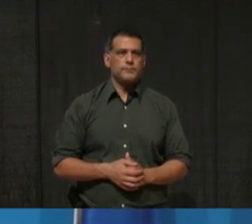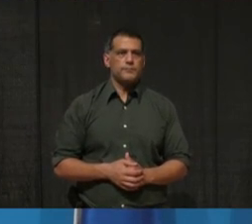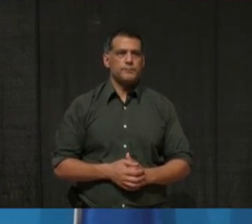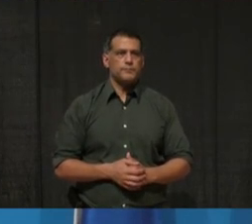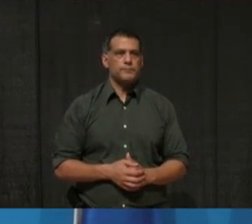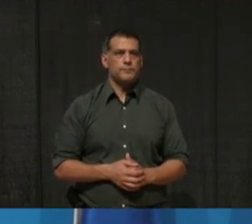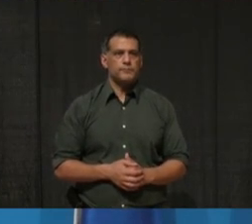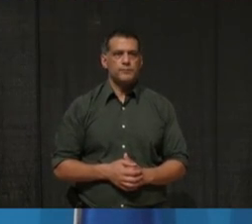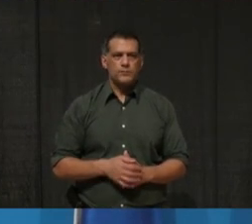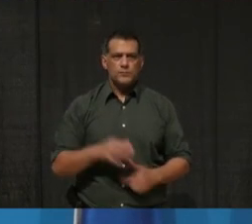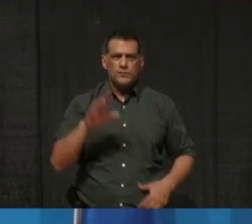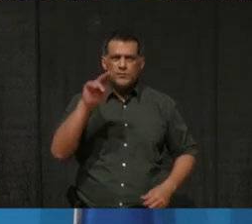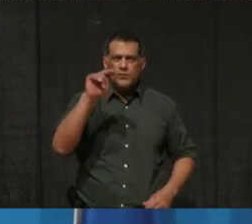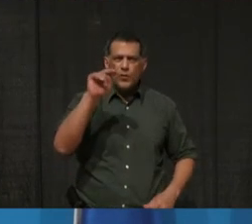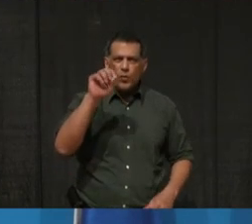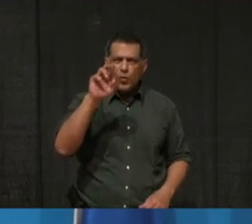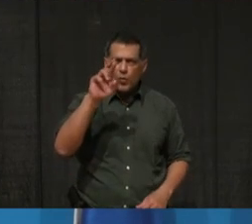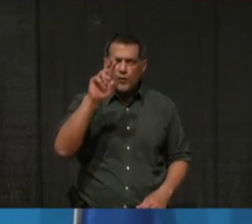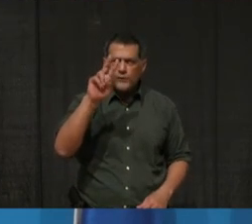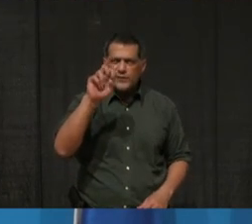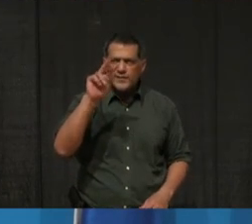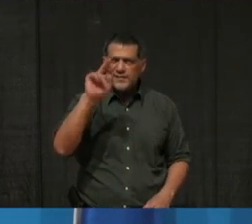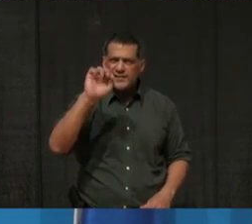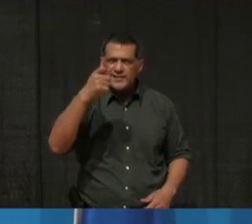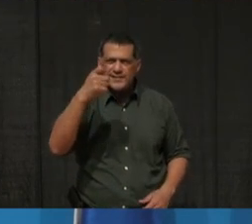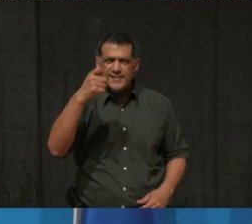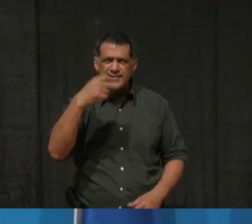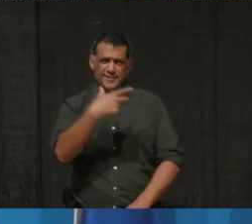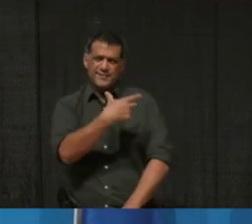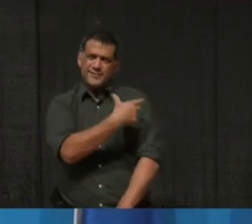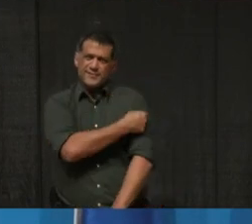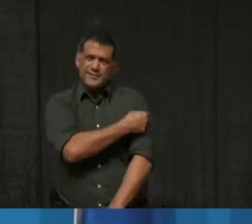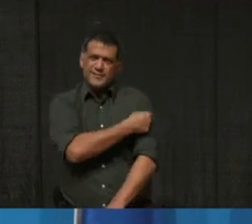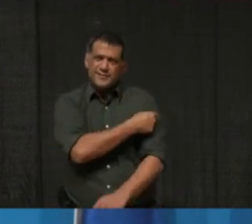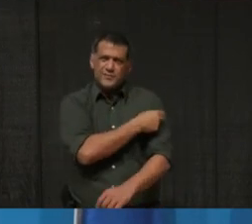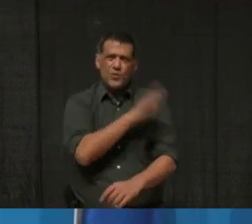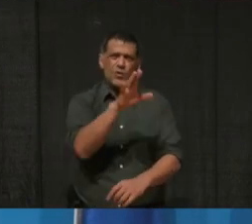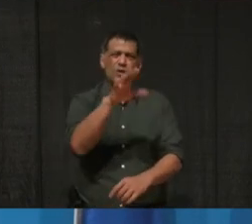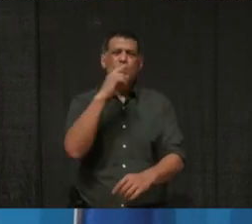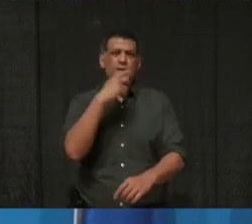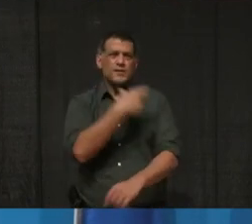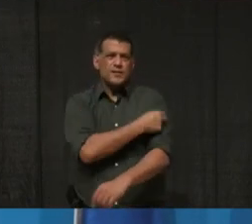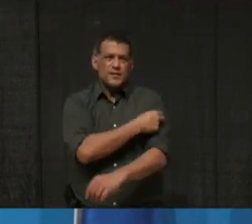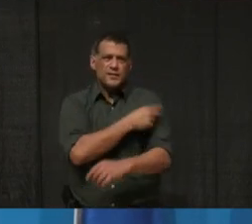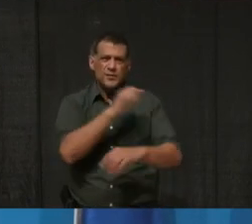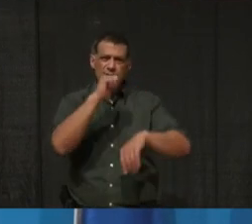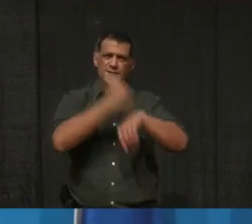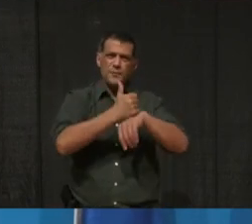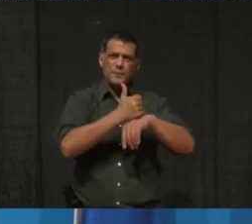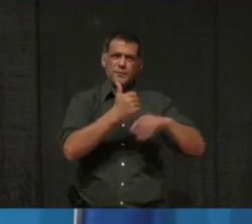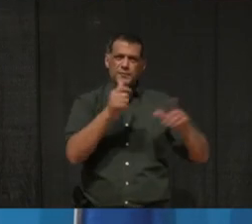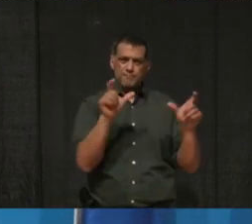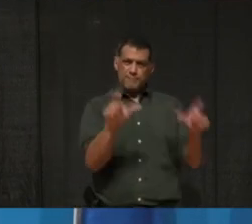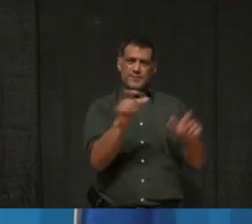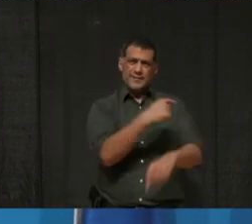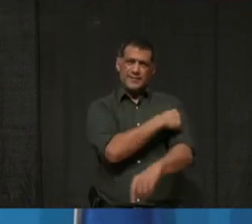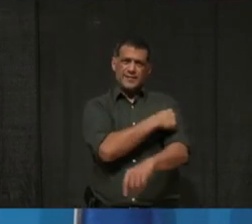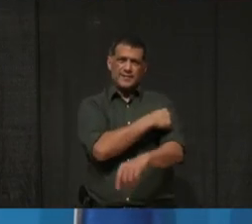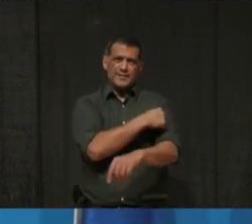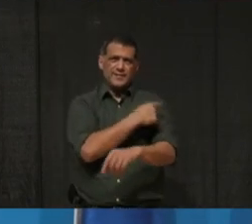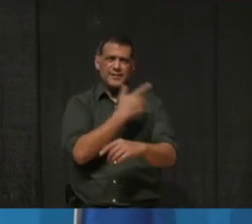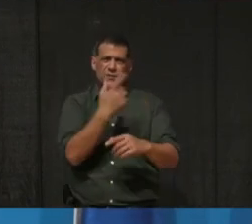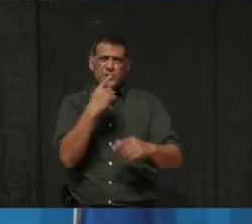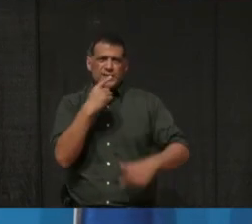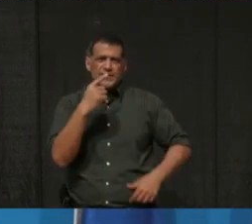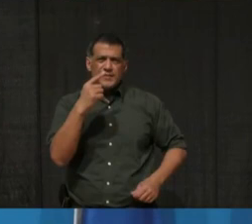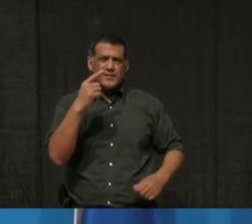chosen some of the facilities in Montreal to be the production facilities. Why